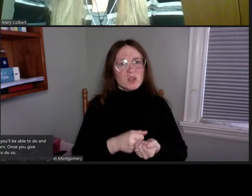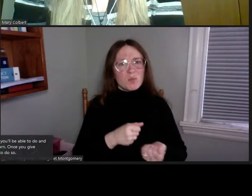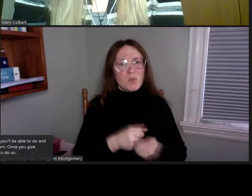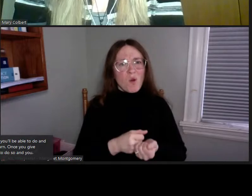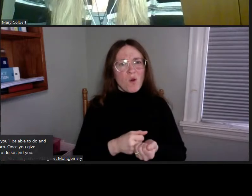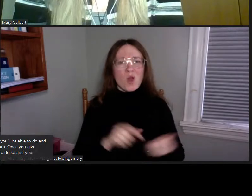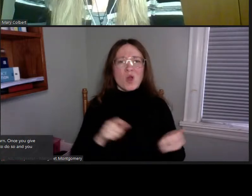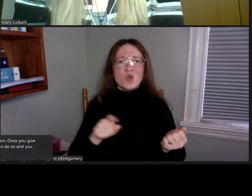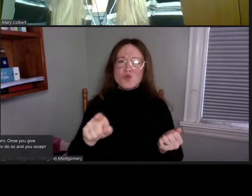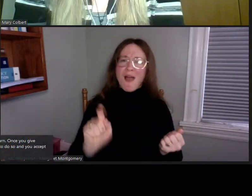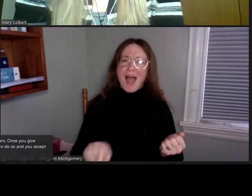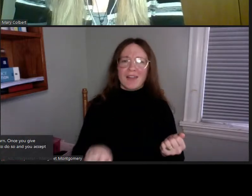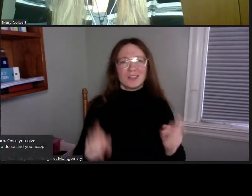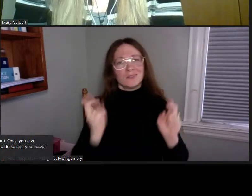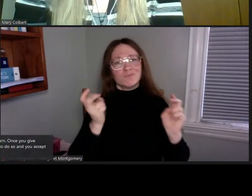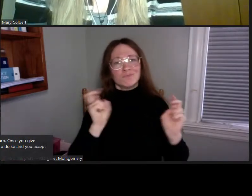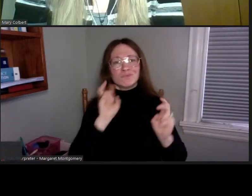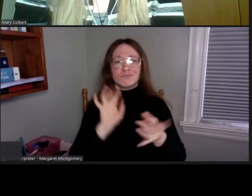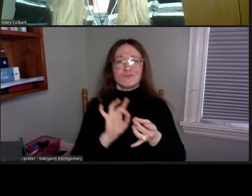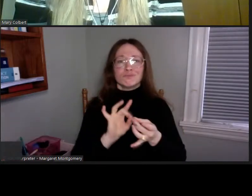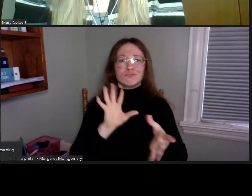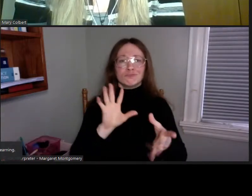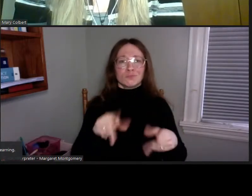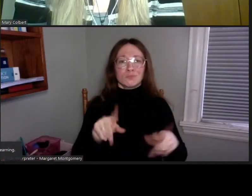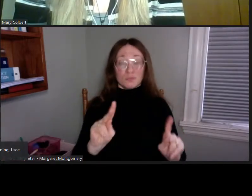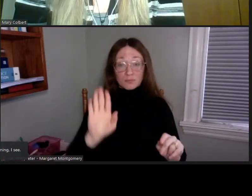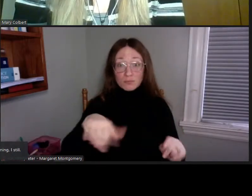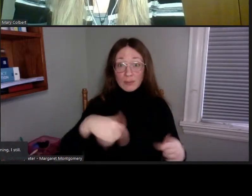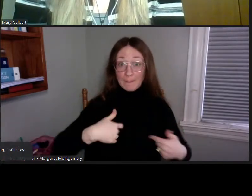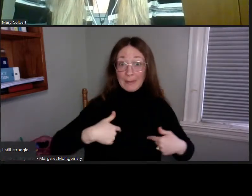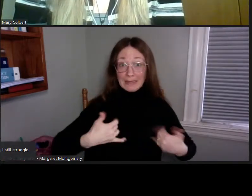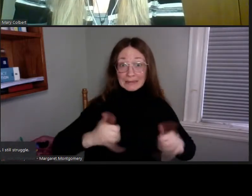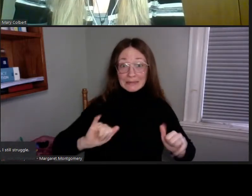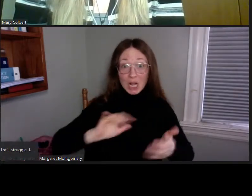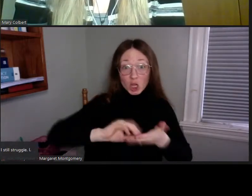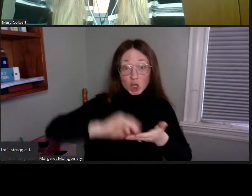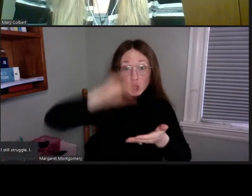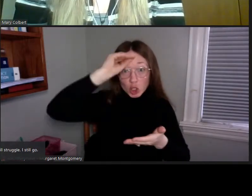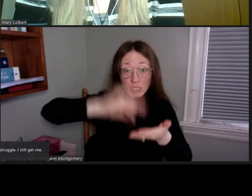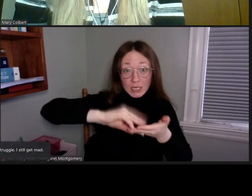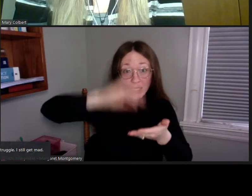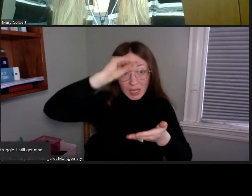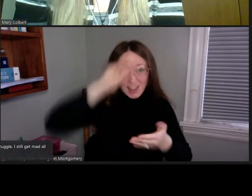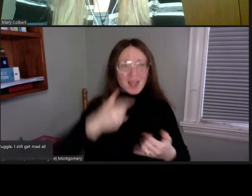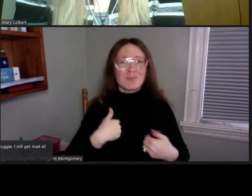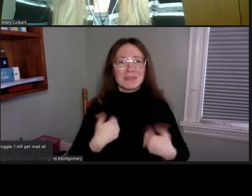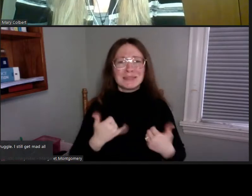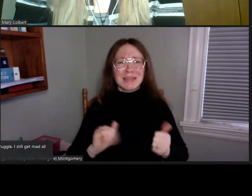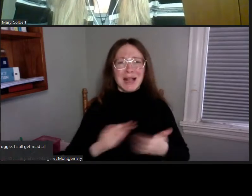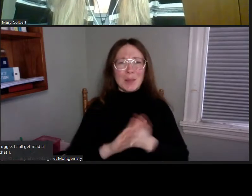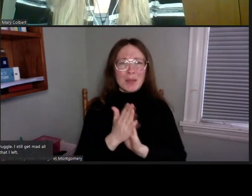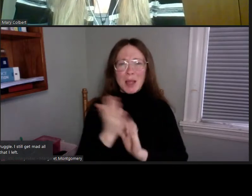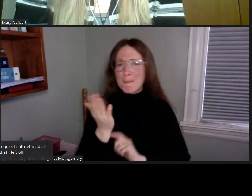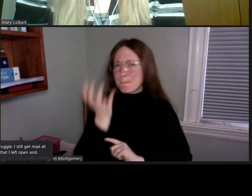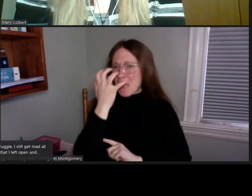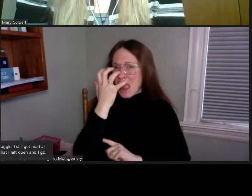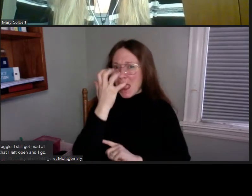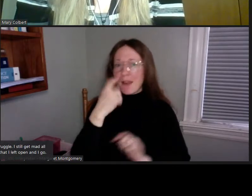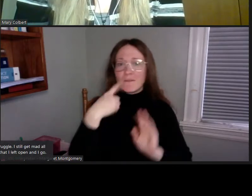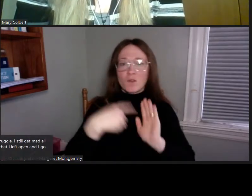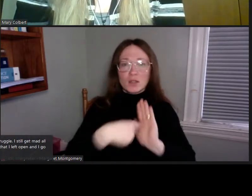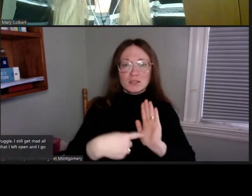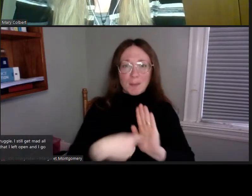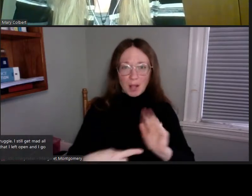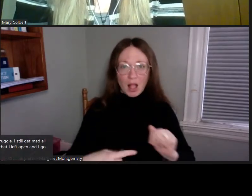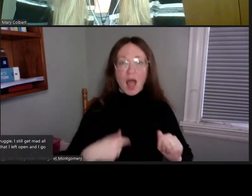and you accept and go through it. I'm still learning. I still struggle. I still get mad all the time at that door that I left open, and I go run back